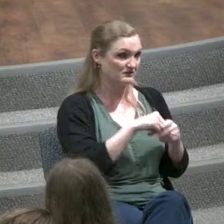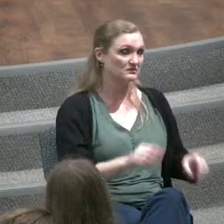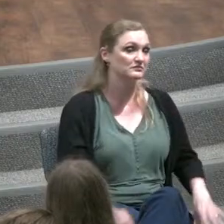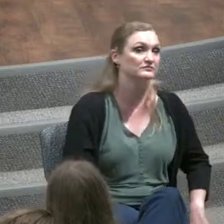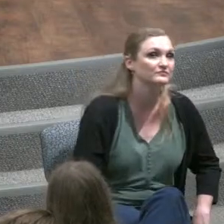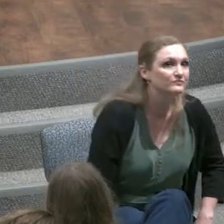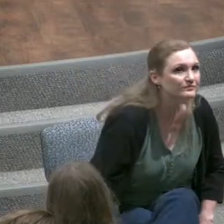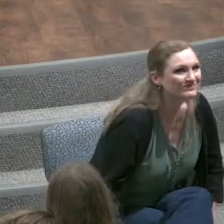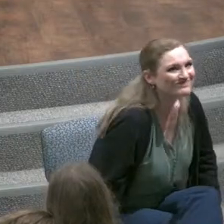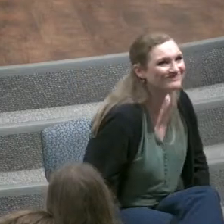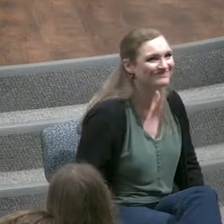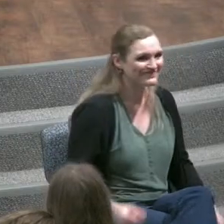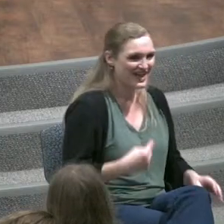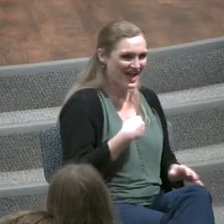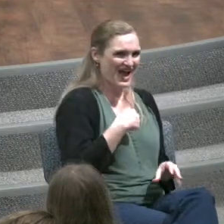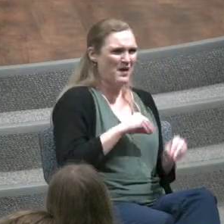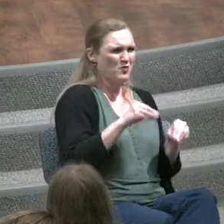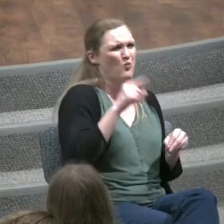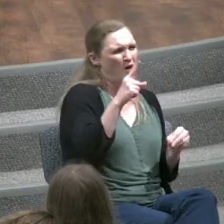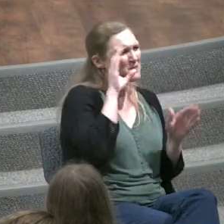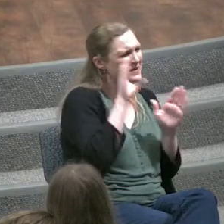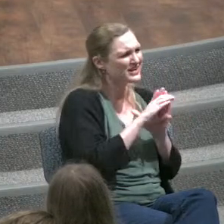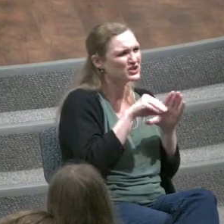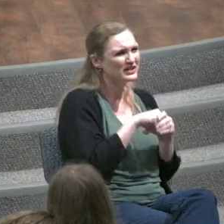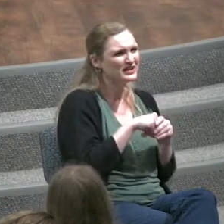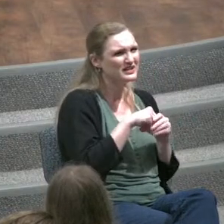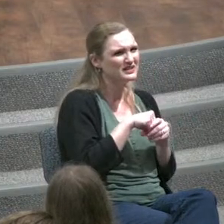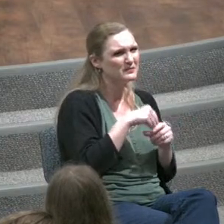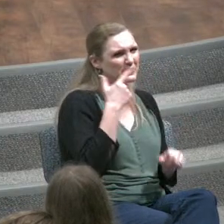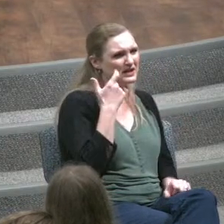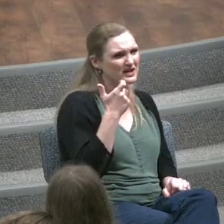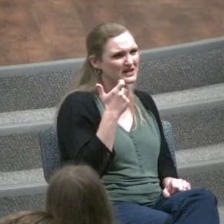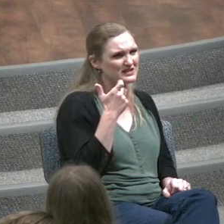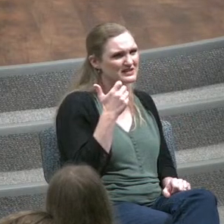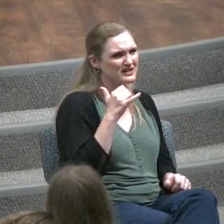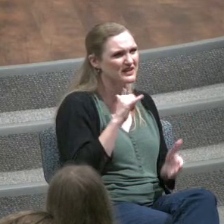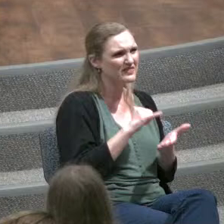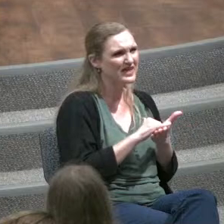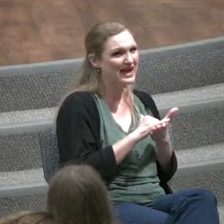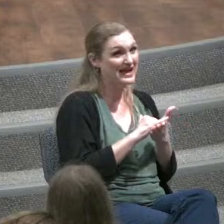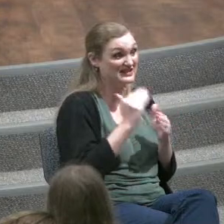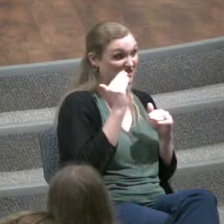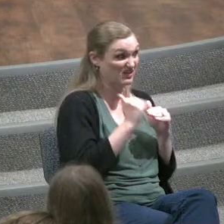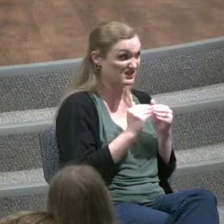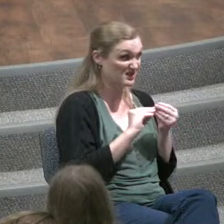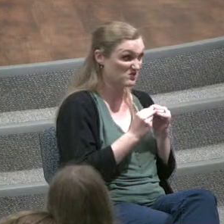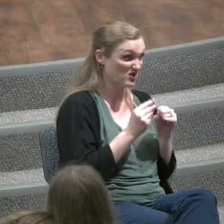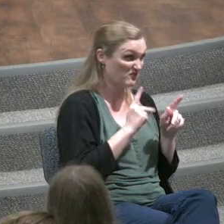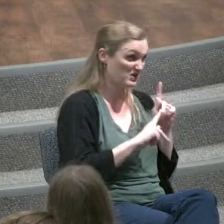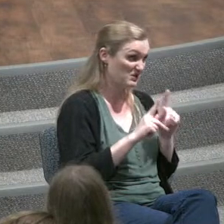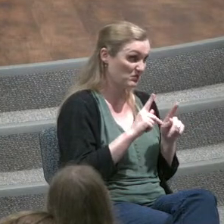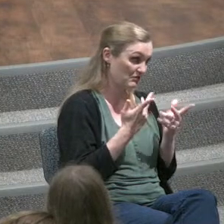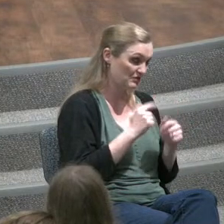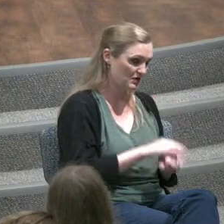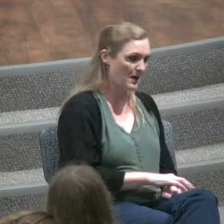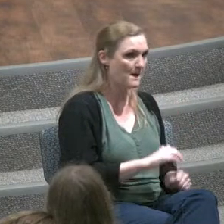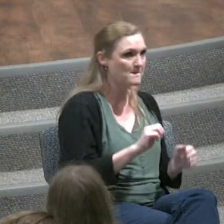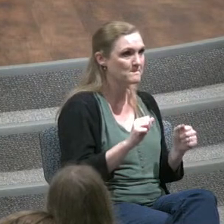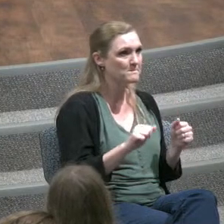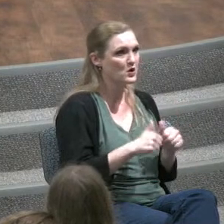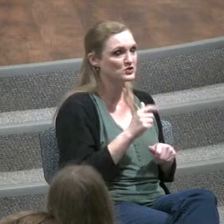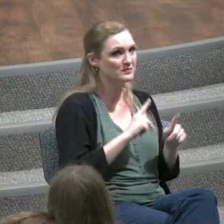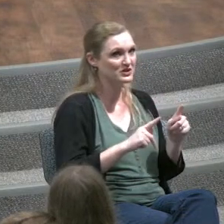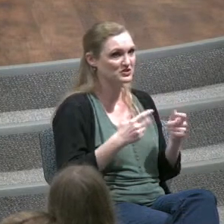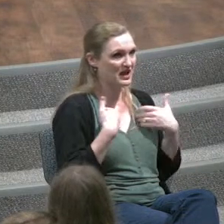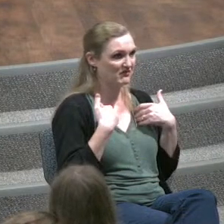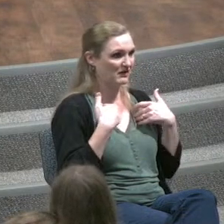Shepherd's Field. I put one picture in here because this has the least number of people in it of any picture that I took. Most pictures